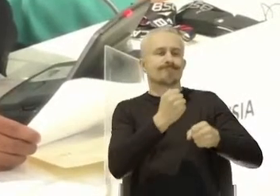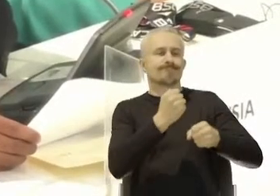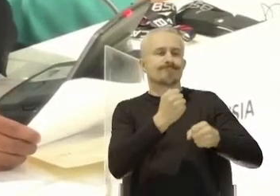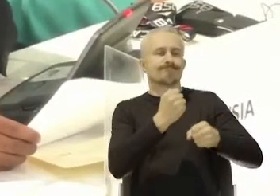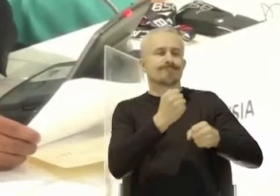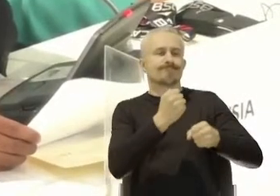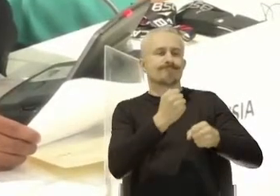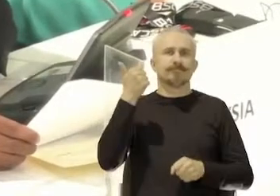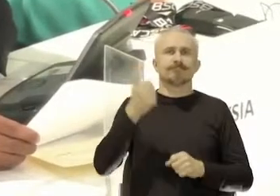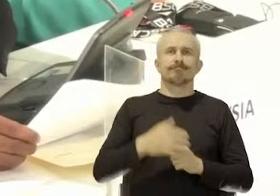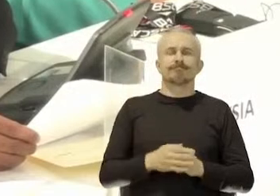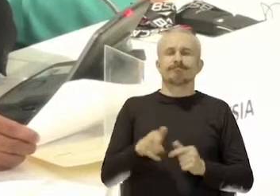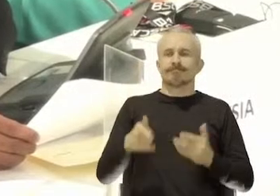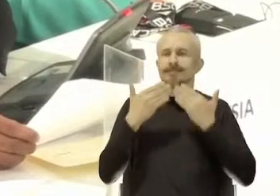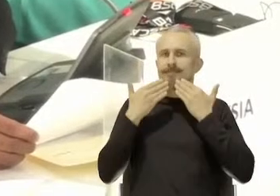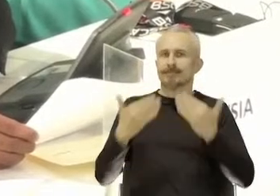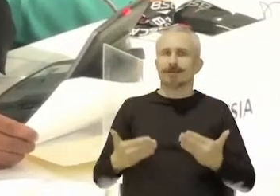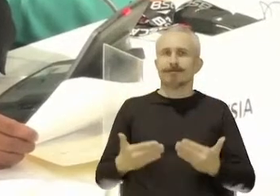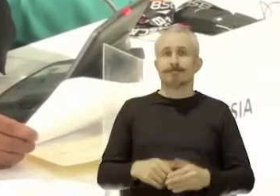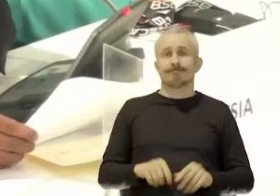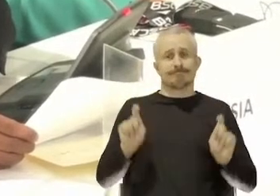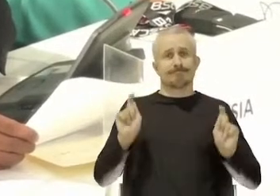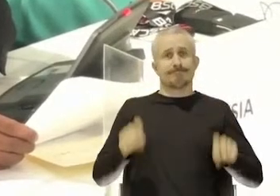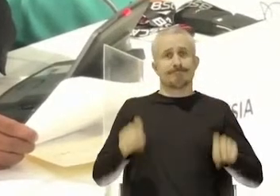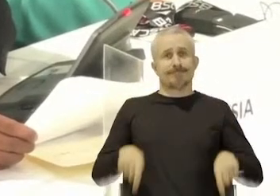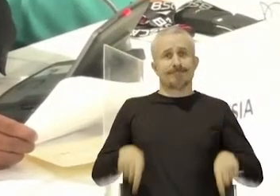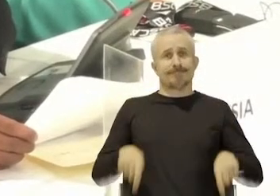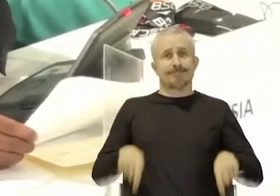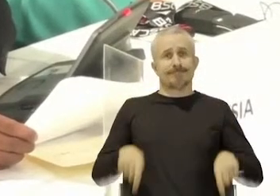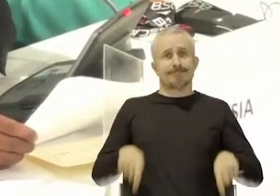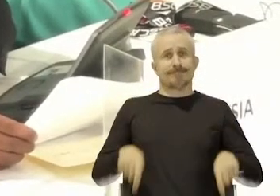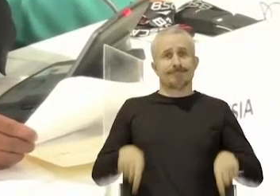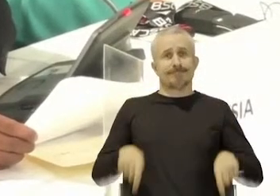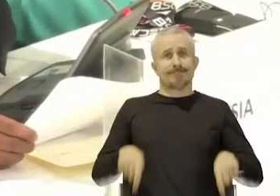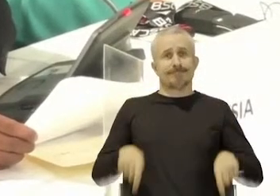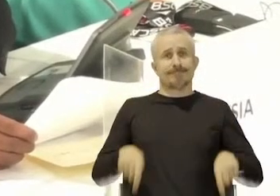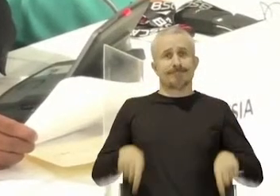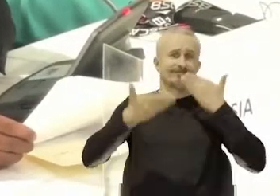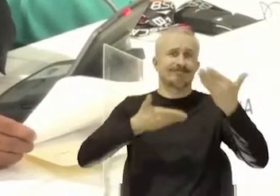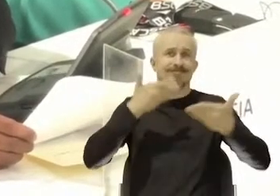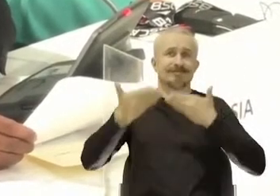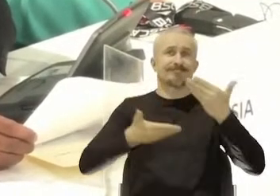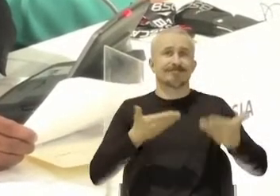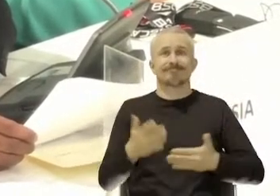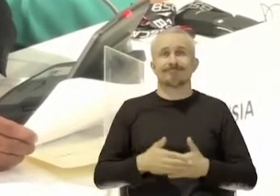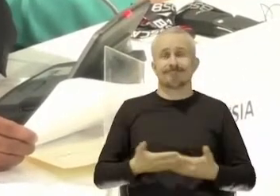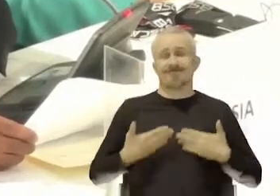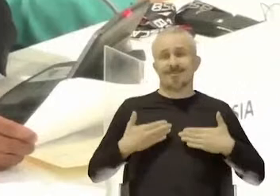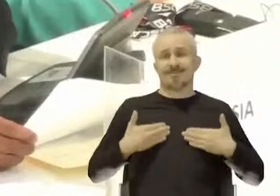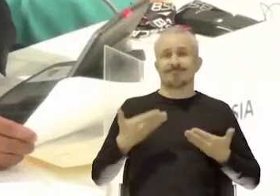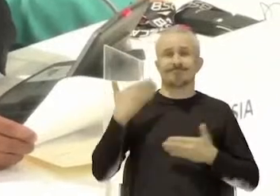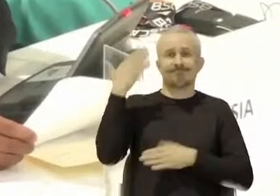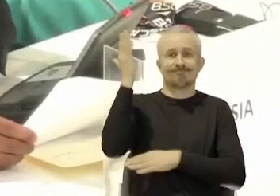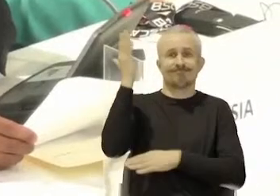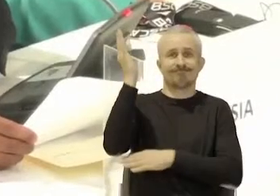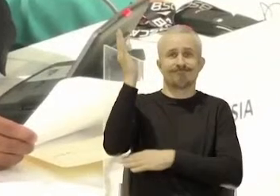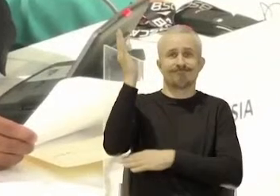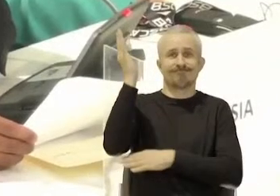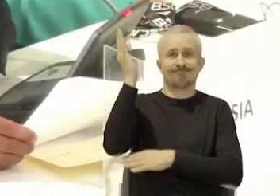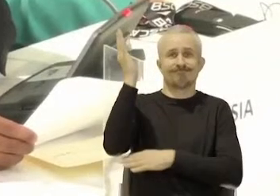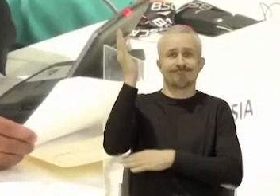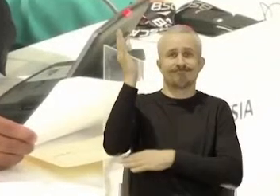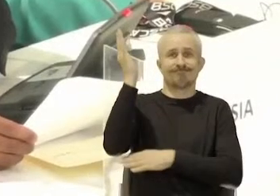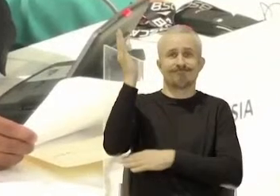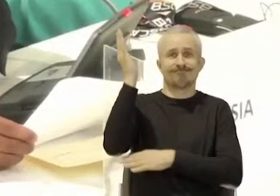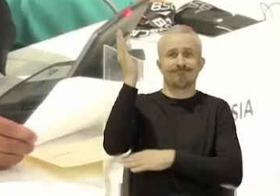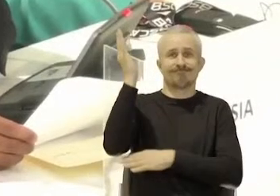share, though I did not get the chance to complete all, but I look forward for a wider network of collaboration as we